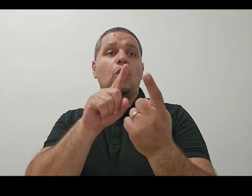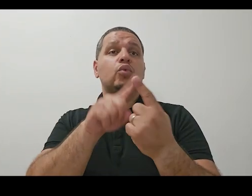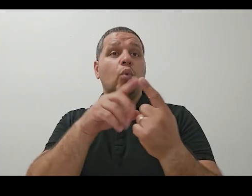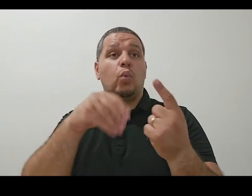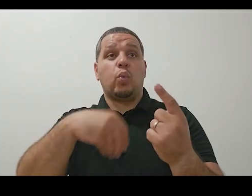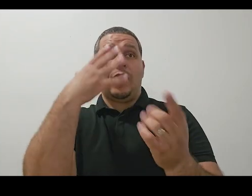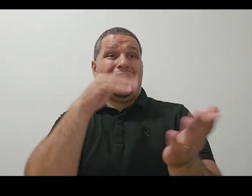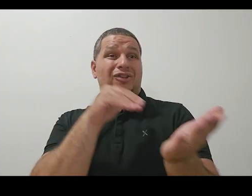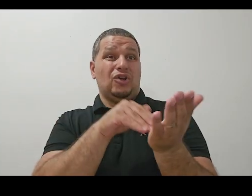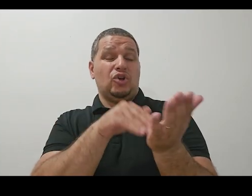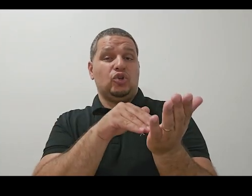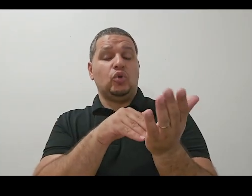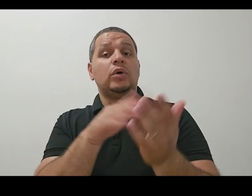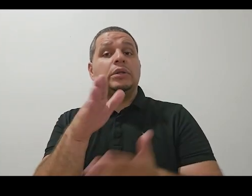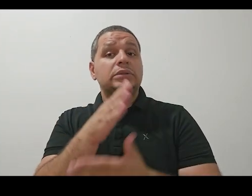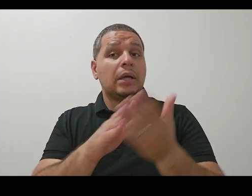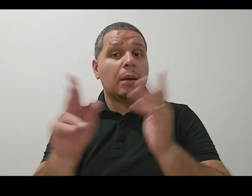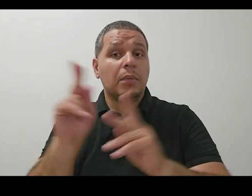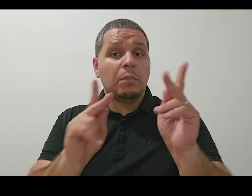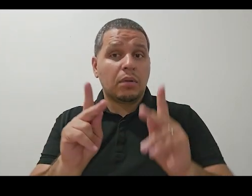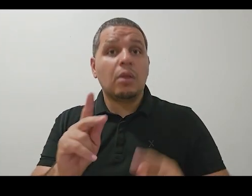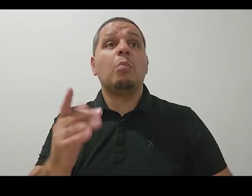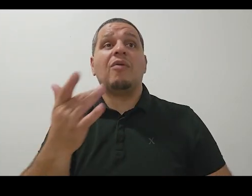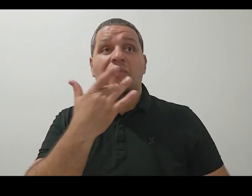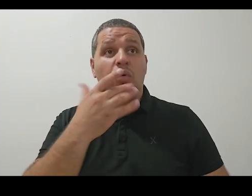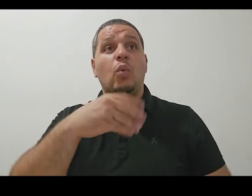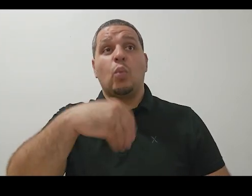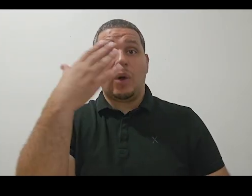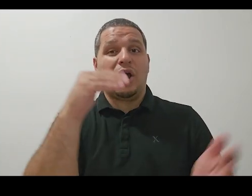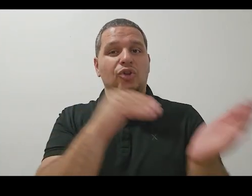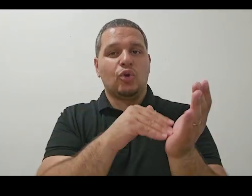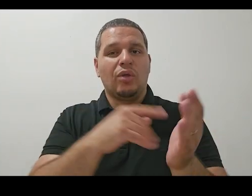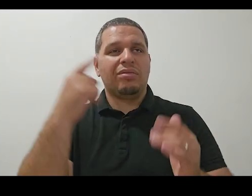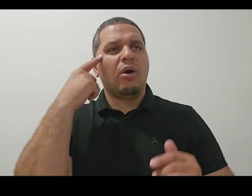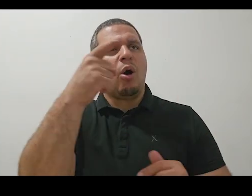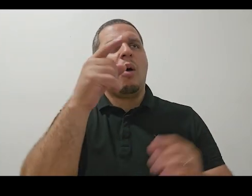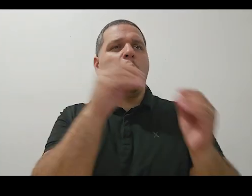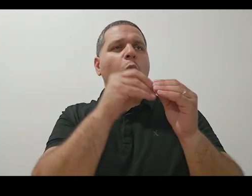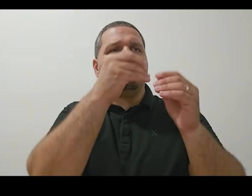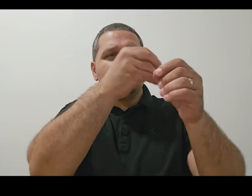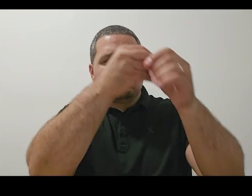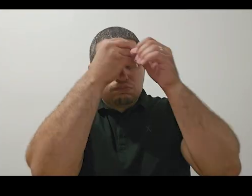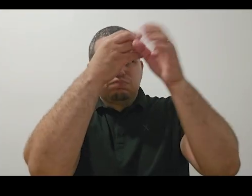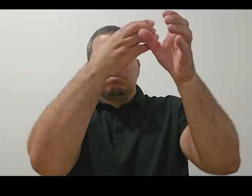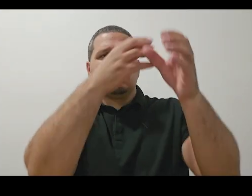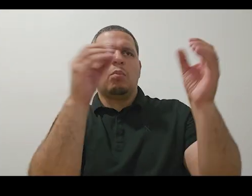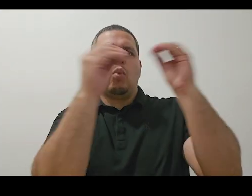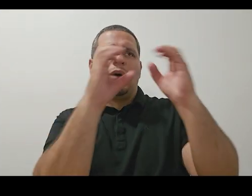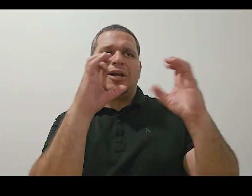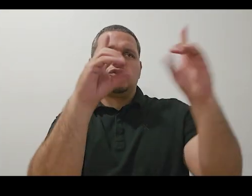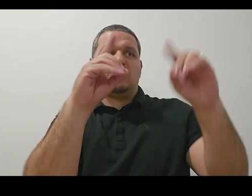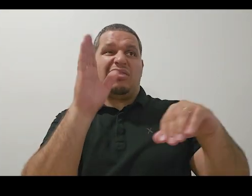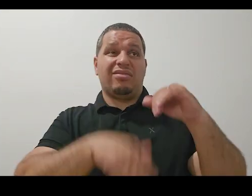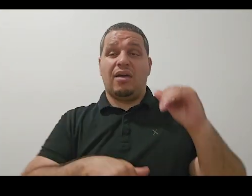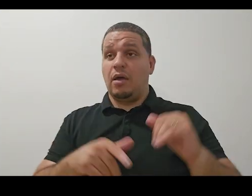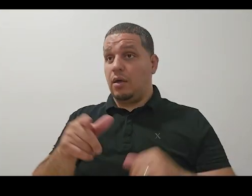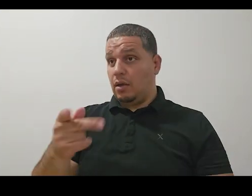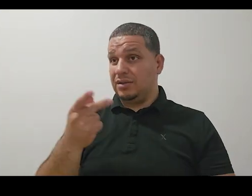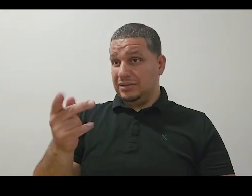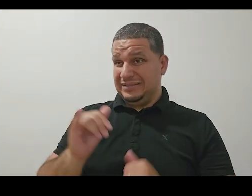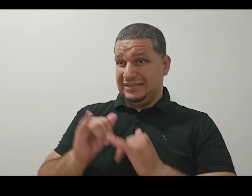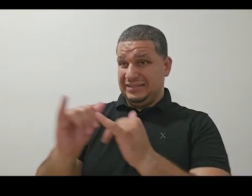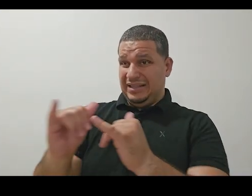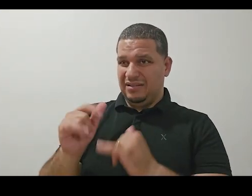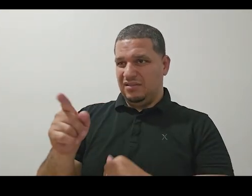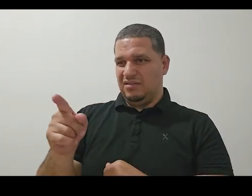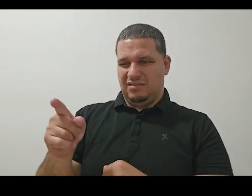doctor. Some individuals will prefer the white doctor thinking they're better educated rather than going to someone in my culture